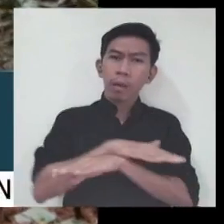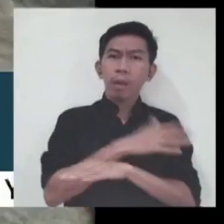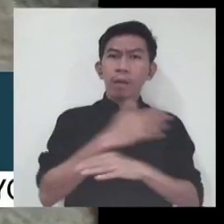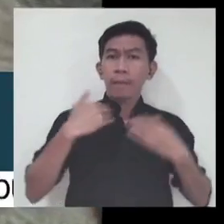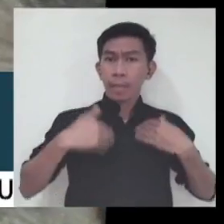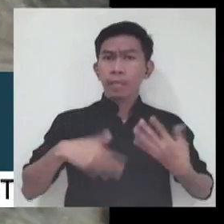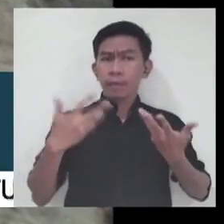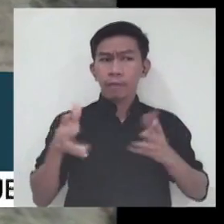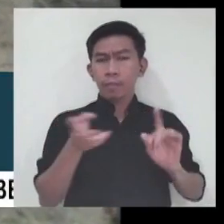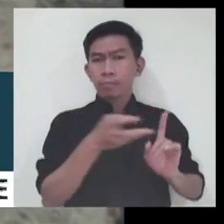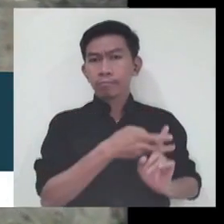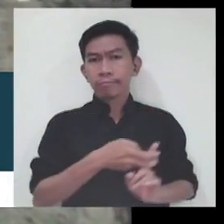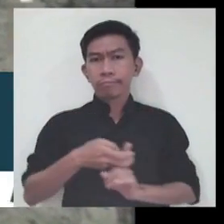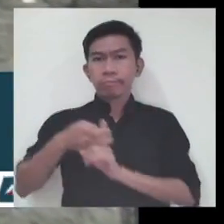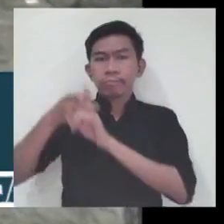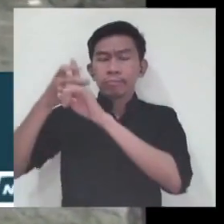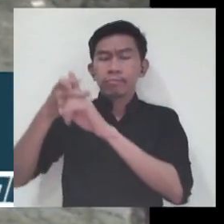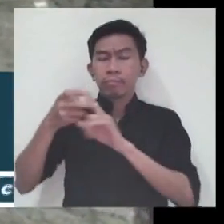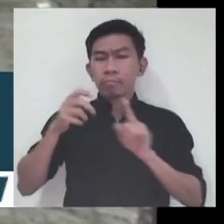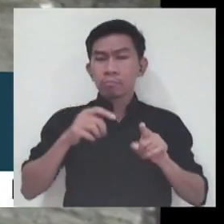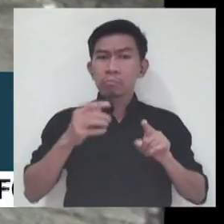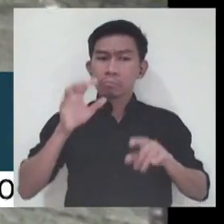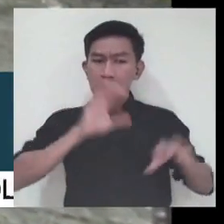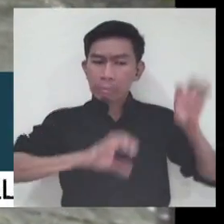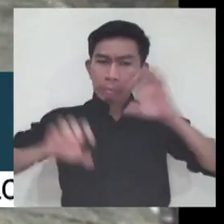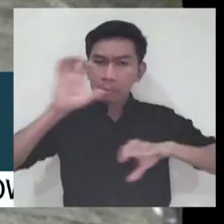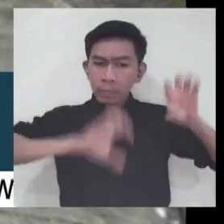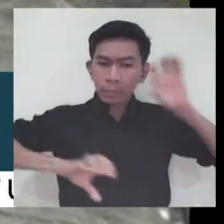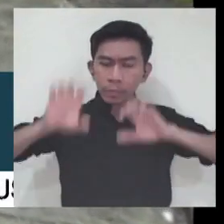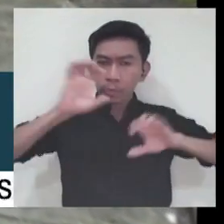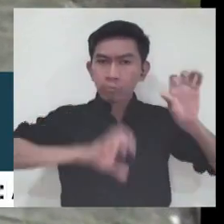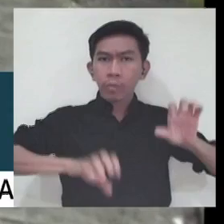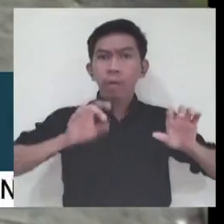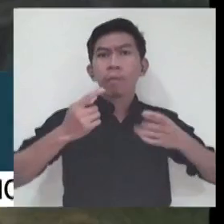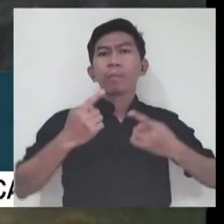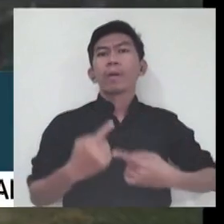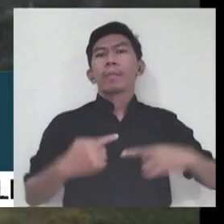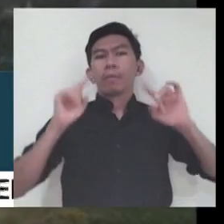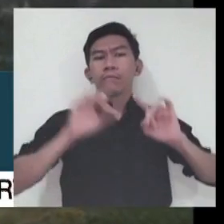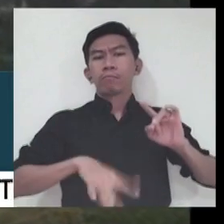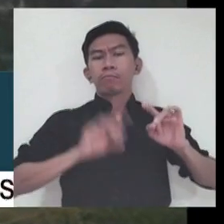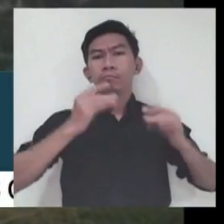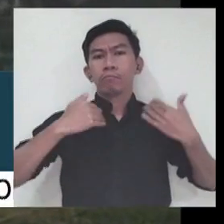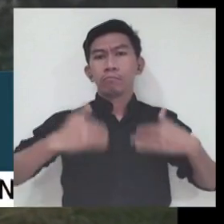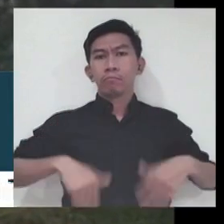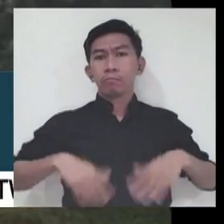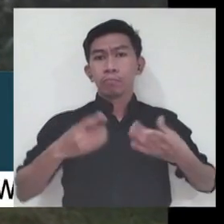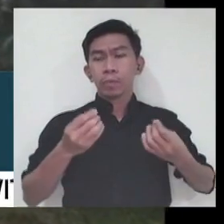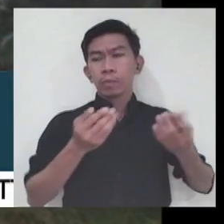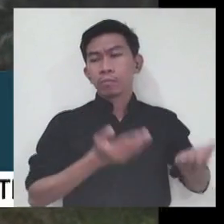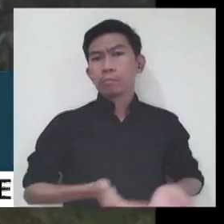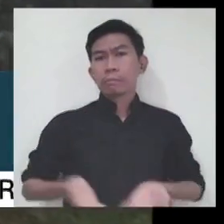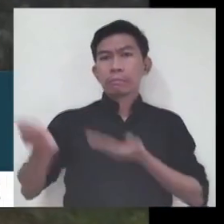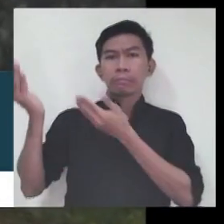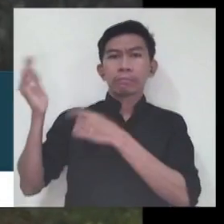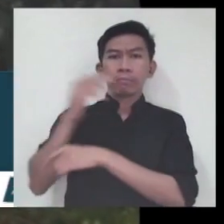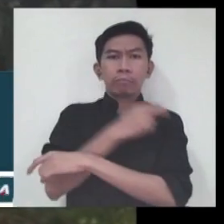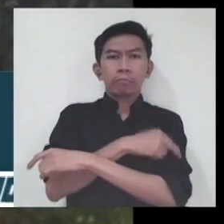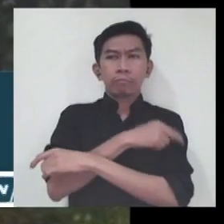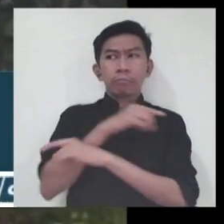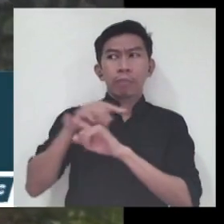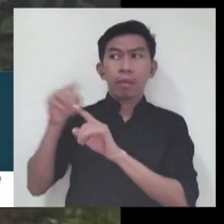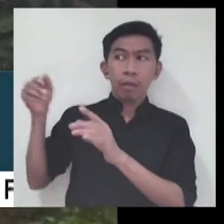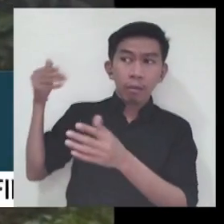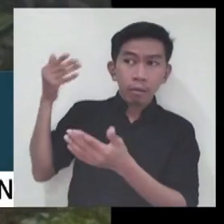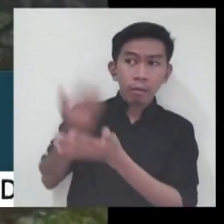after several hours of search and rescue operation. He was taken to the hospital but was declared dead on arrival